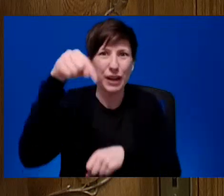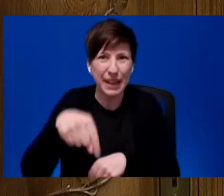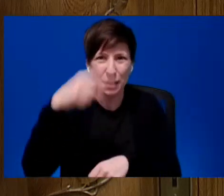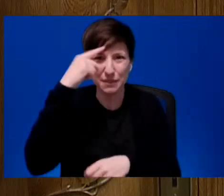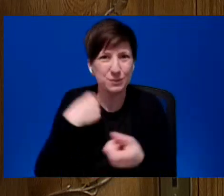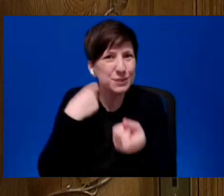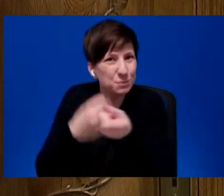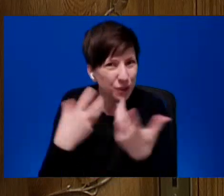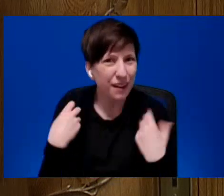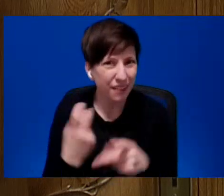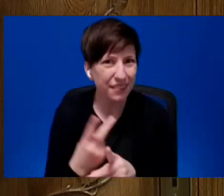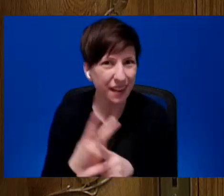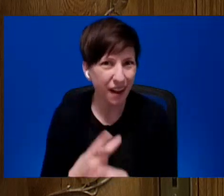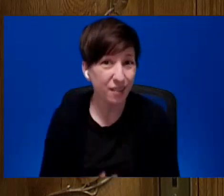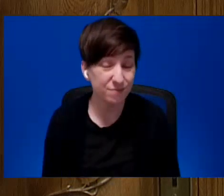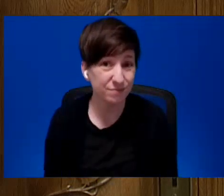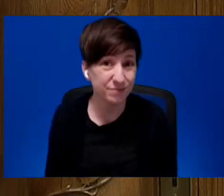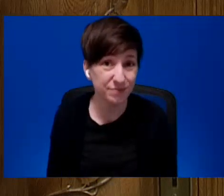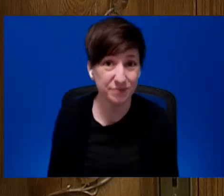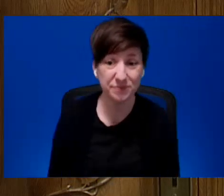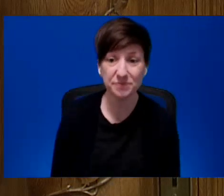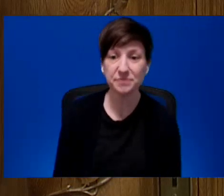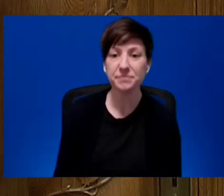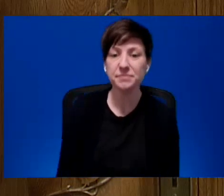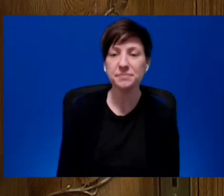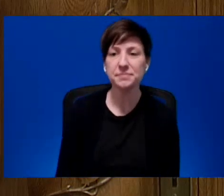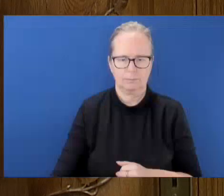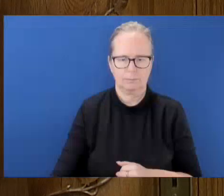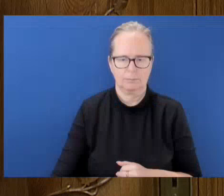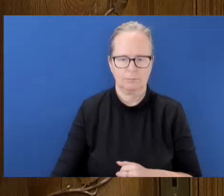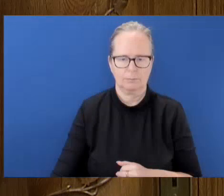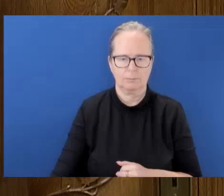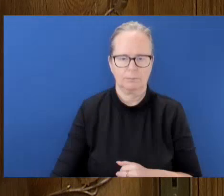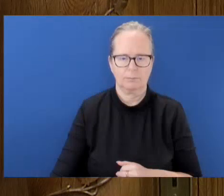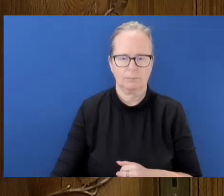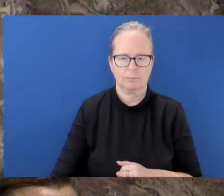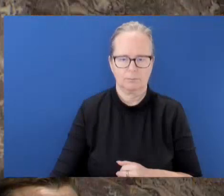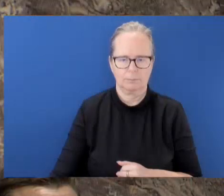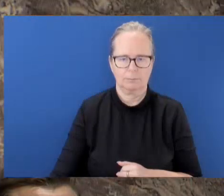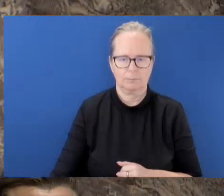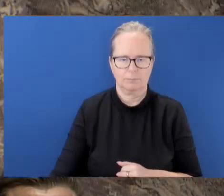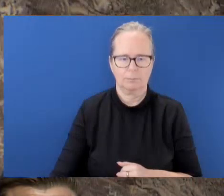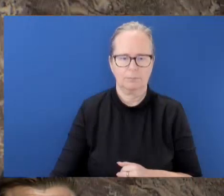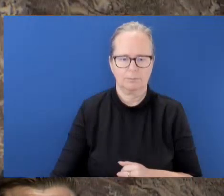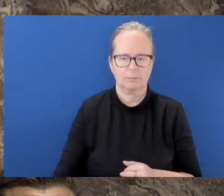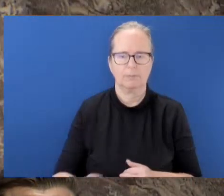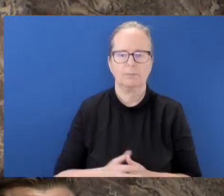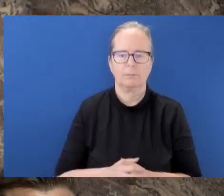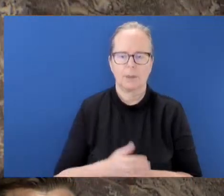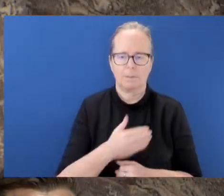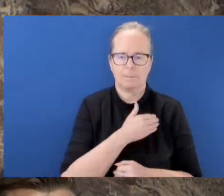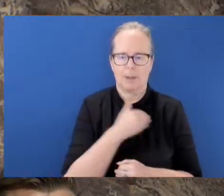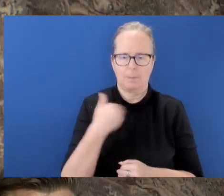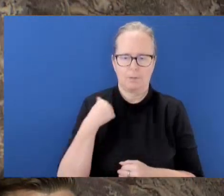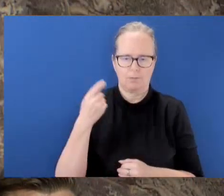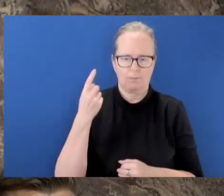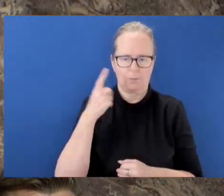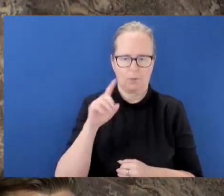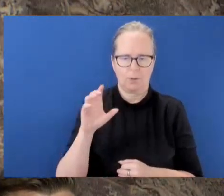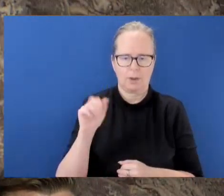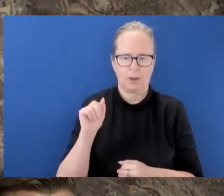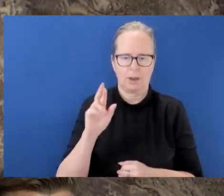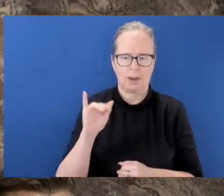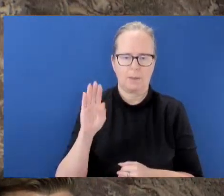workers. Member for Cariboo-Chilcotin. Well, thank you very much, Mr. Speaker. Drivers got hosed this weekend when the